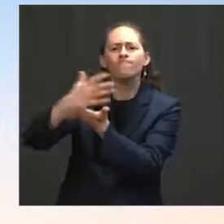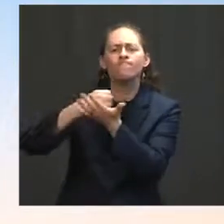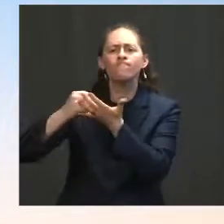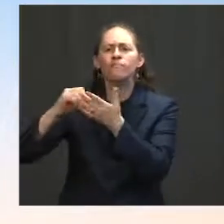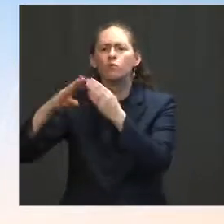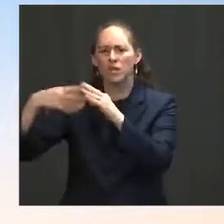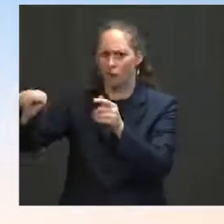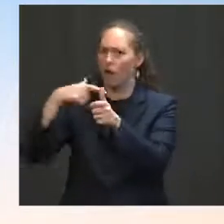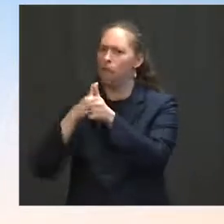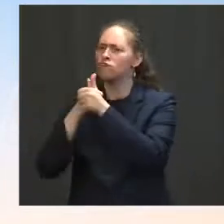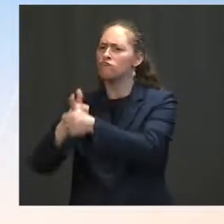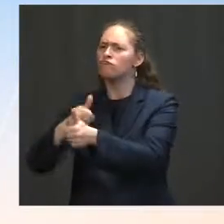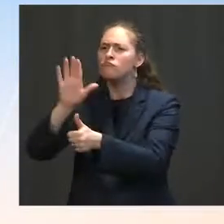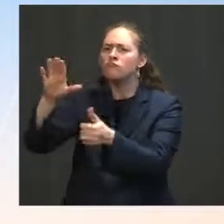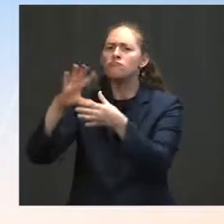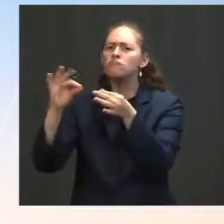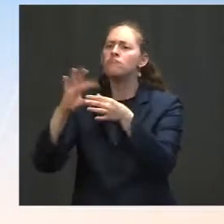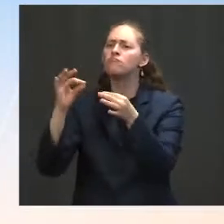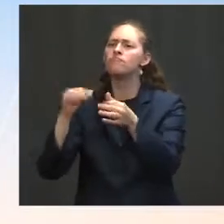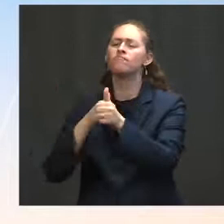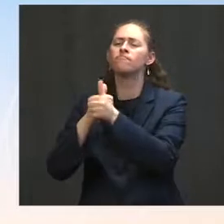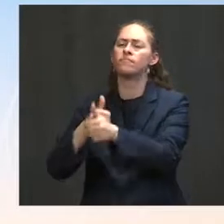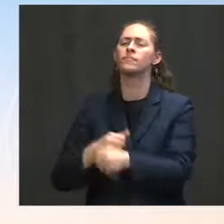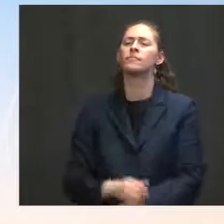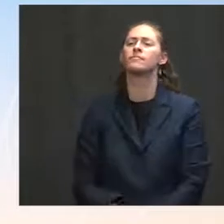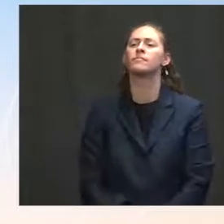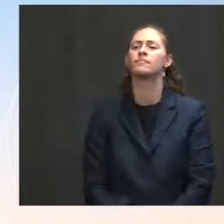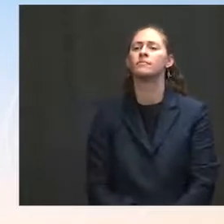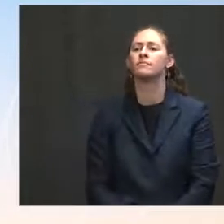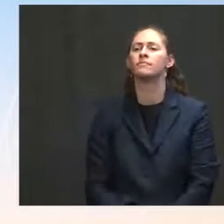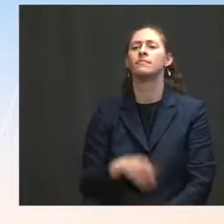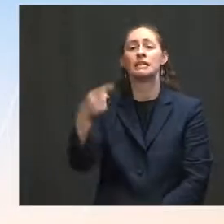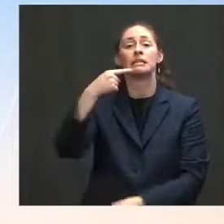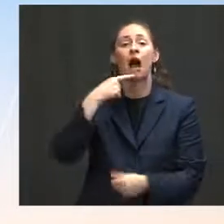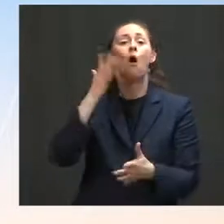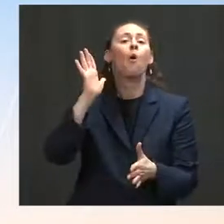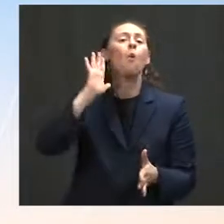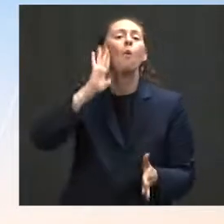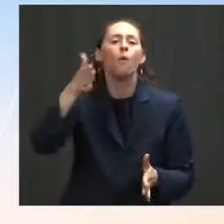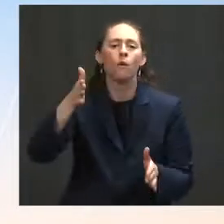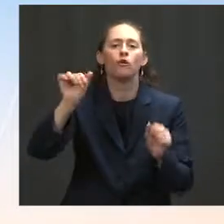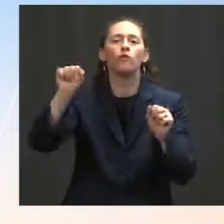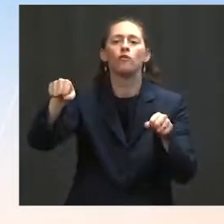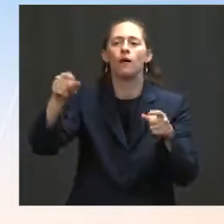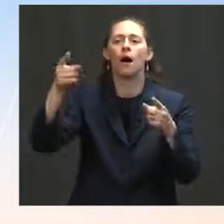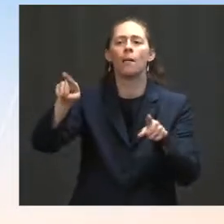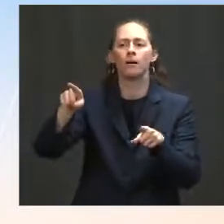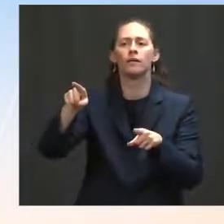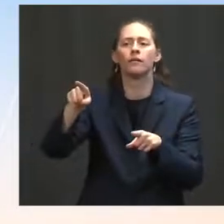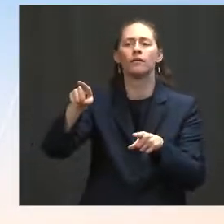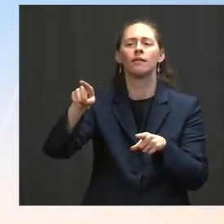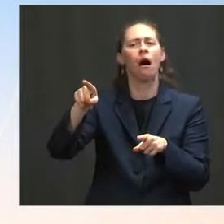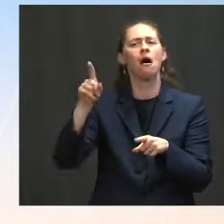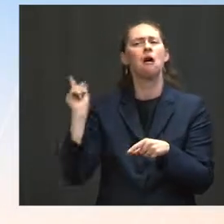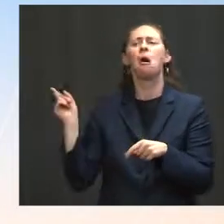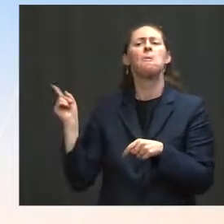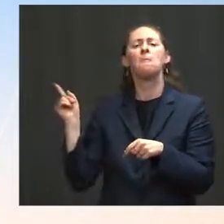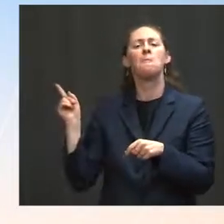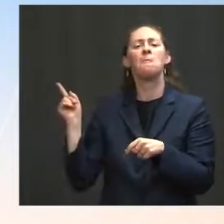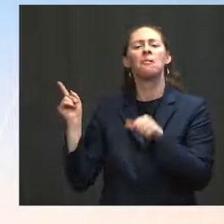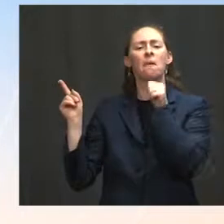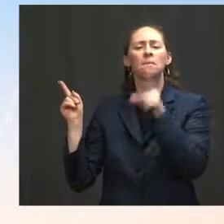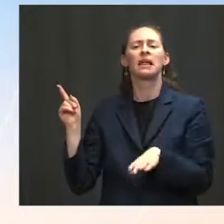presented was whether it was inevitable. And the president does not believe that it is inevitable. The intelligence community has never said it